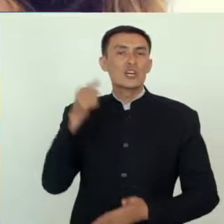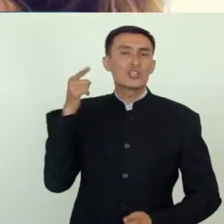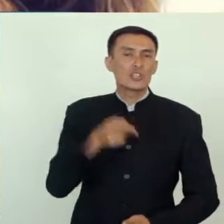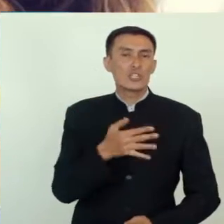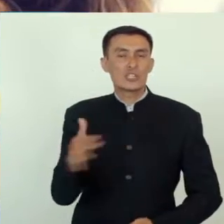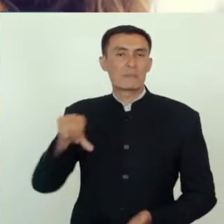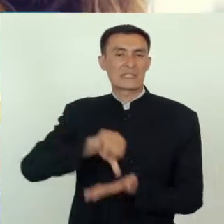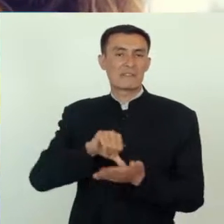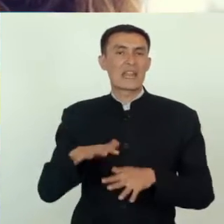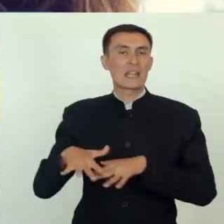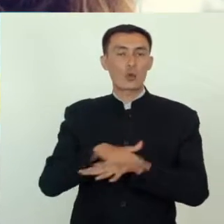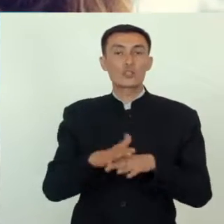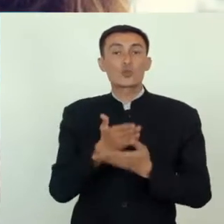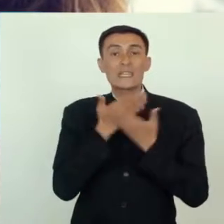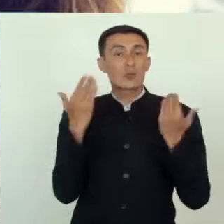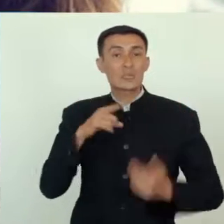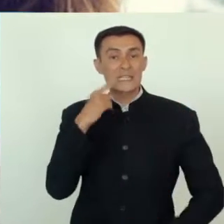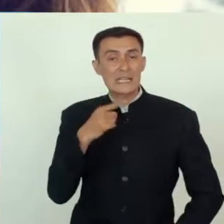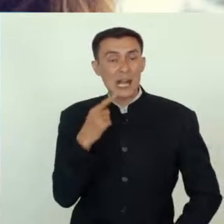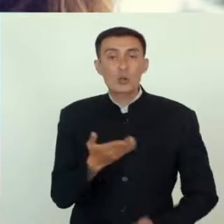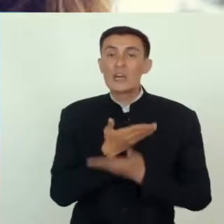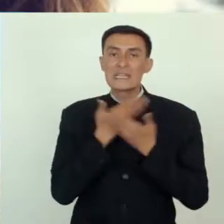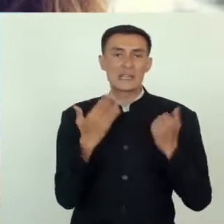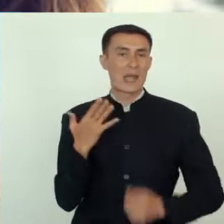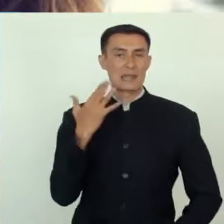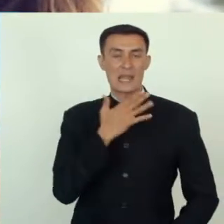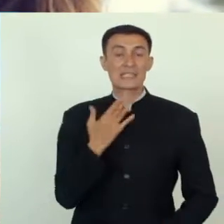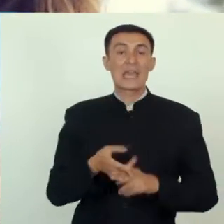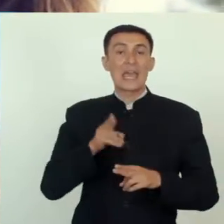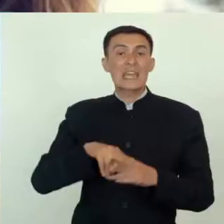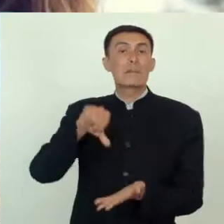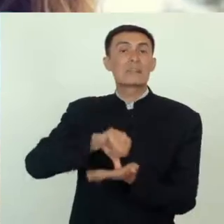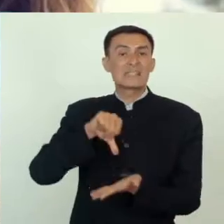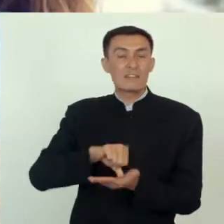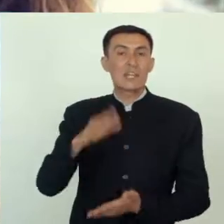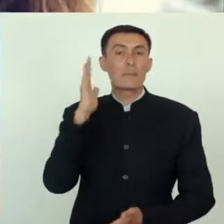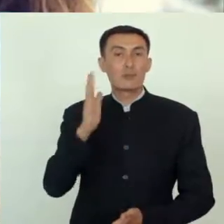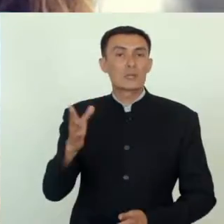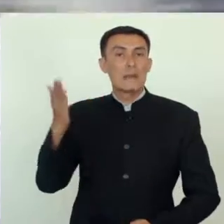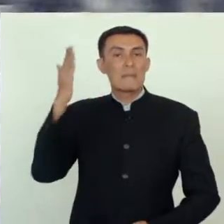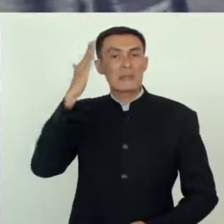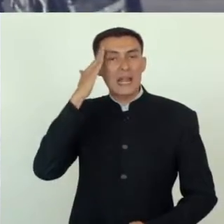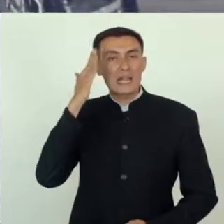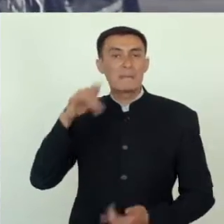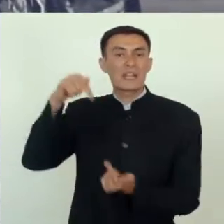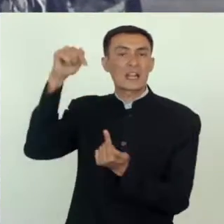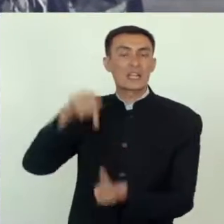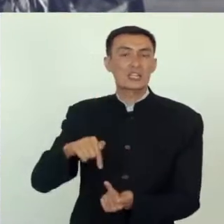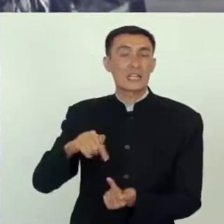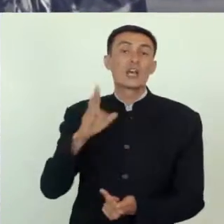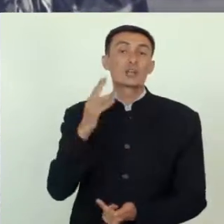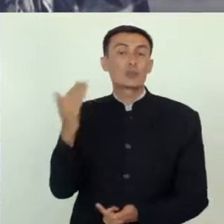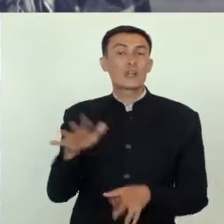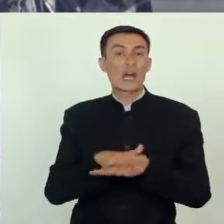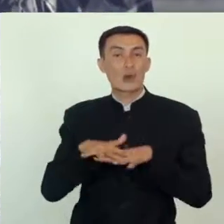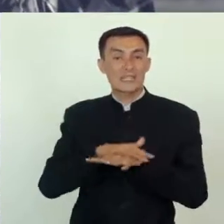nation. And these representatives will be psychologically belong to ethnicities because of the language they use and think in.